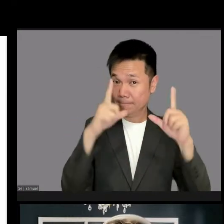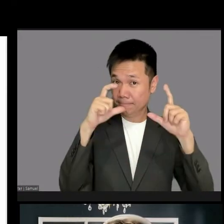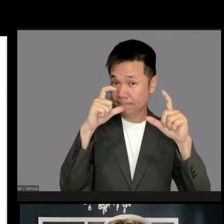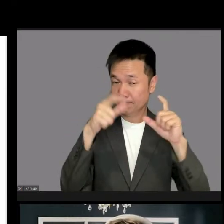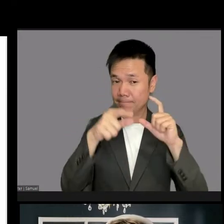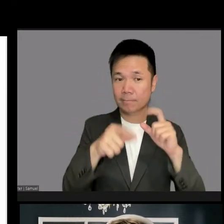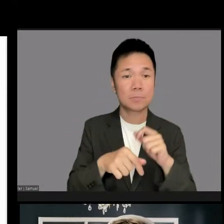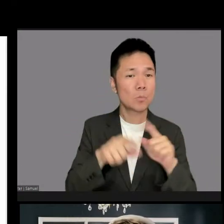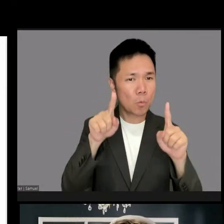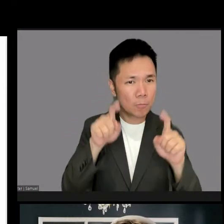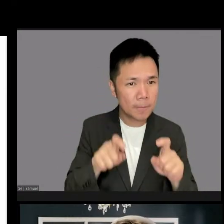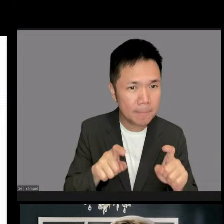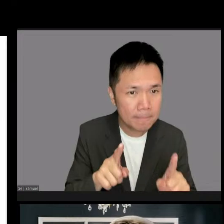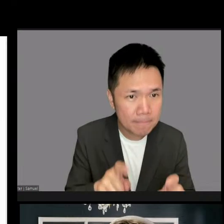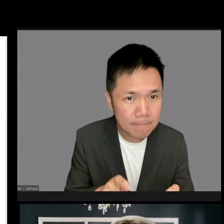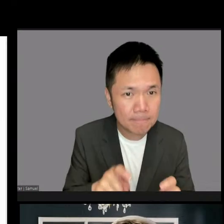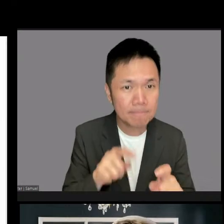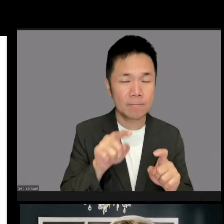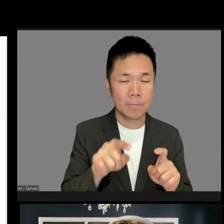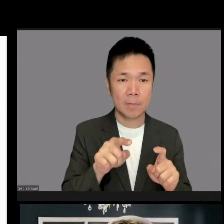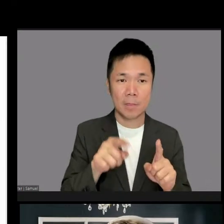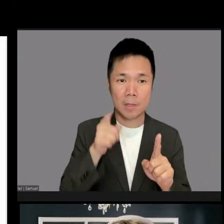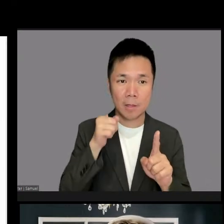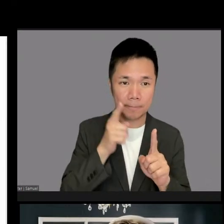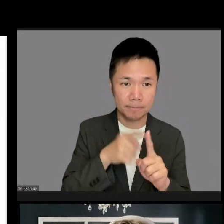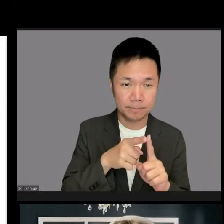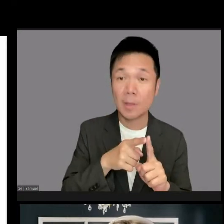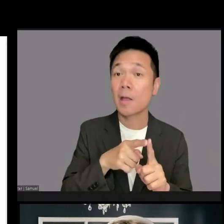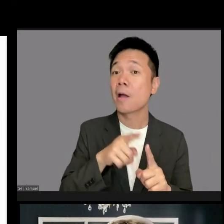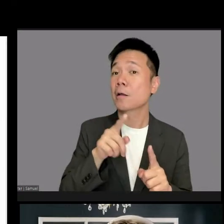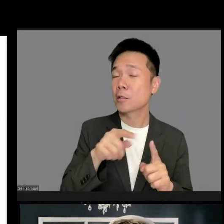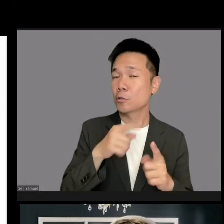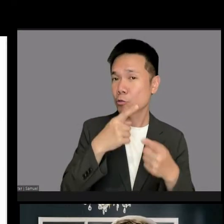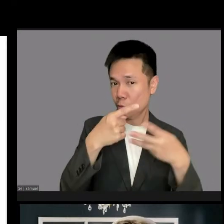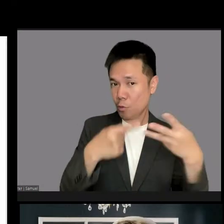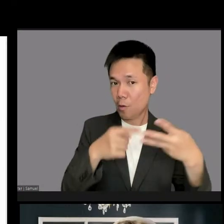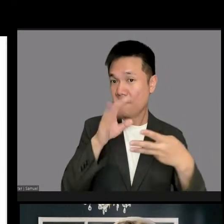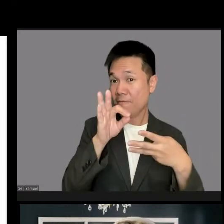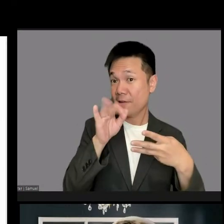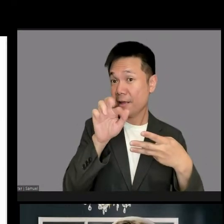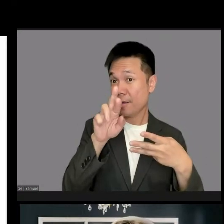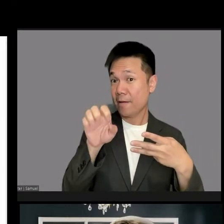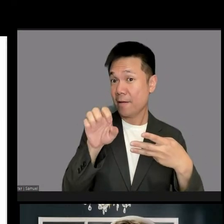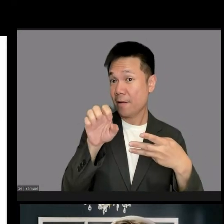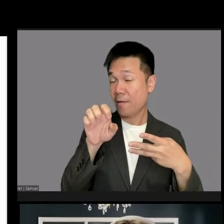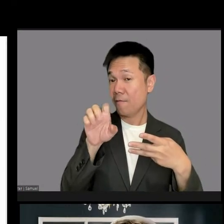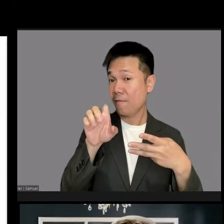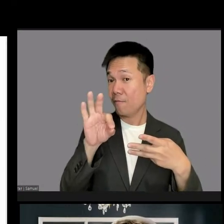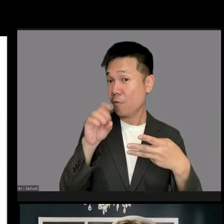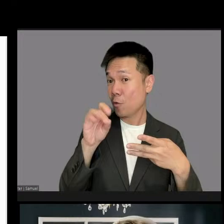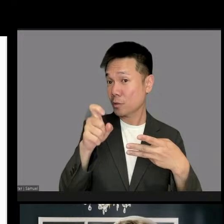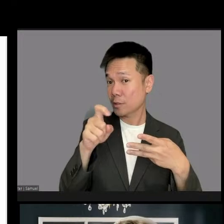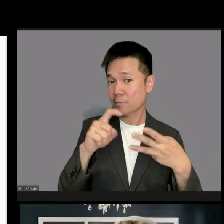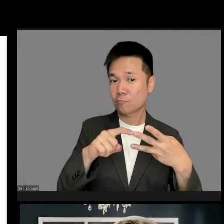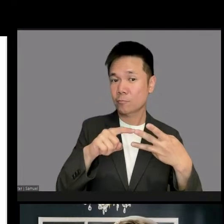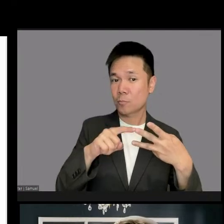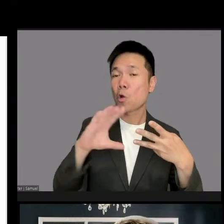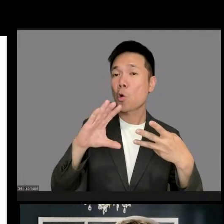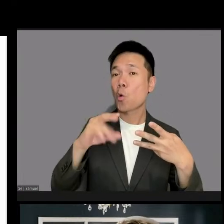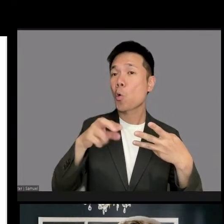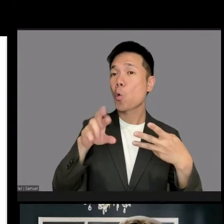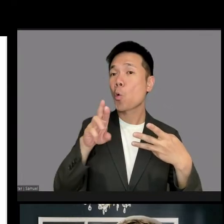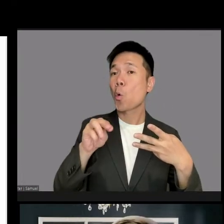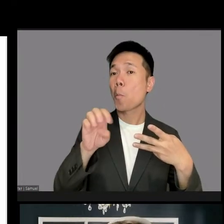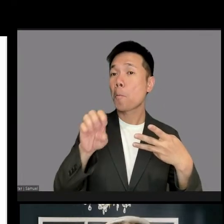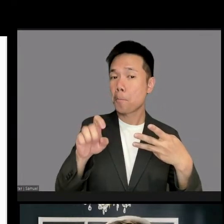person has tested the website on Firefox, Internet Explorer, and Chrome. And then they've noted the number